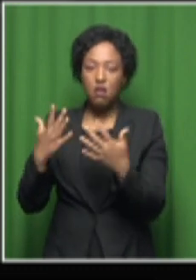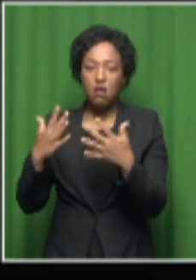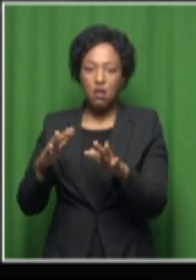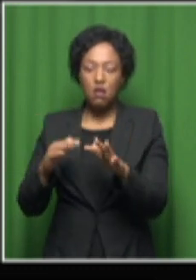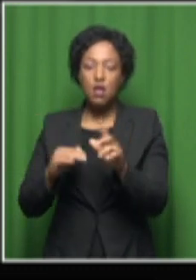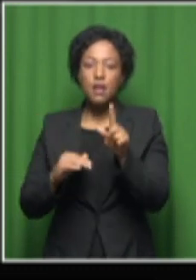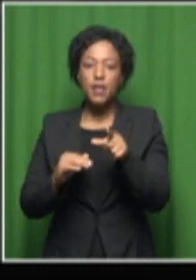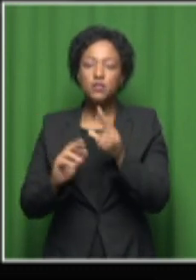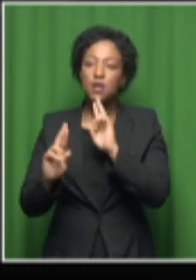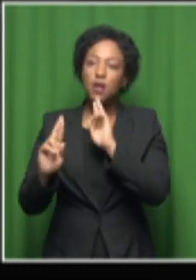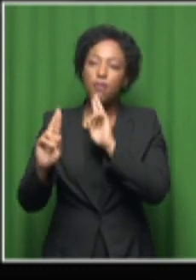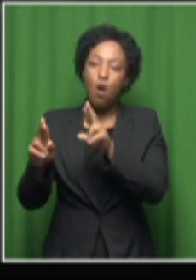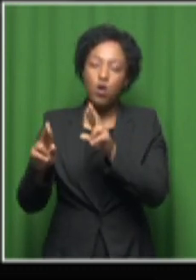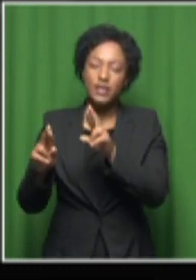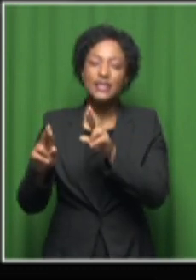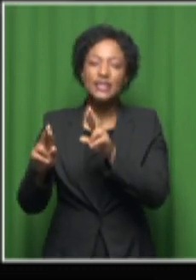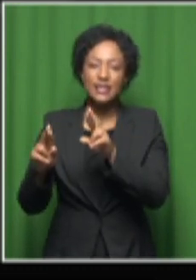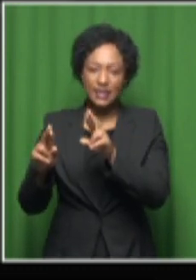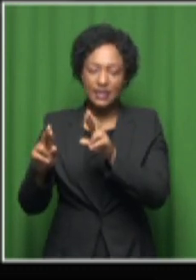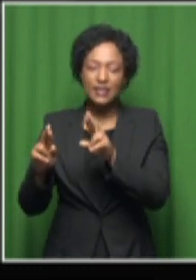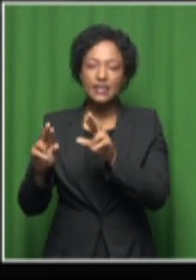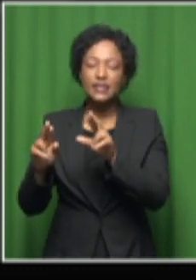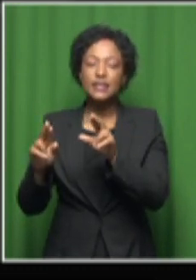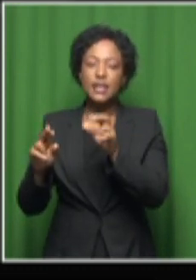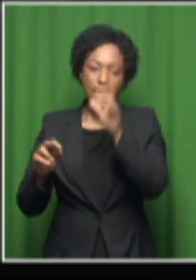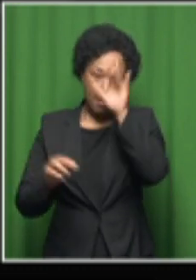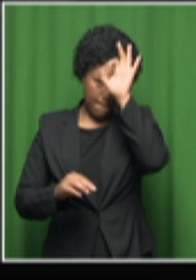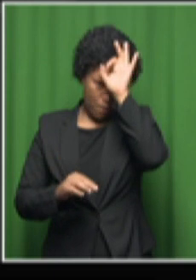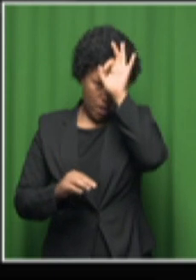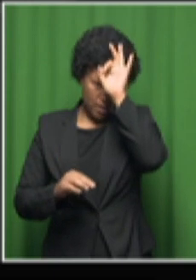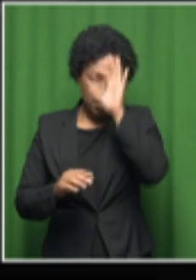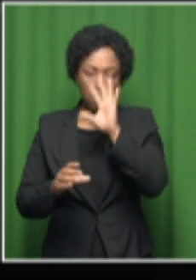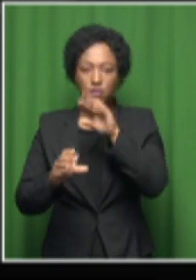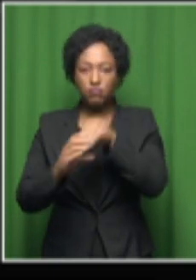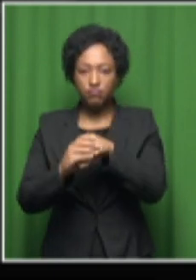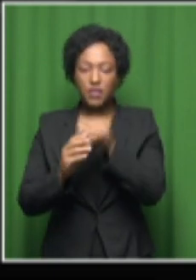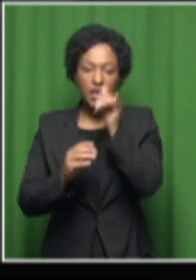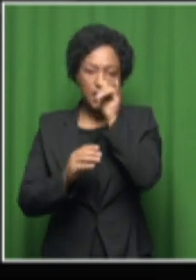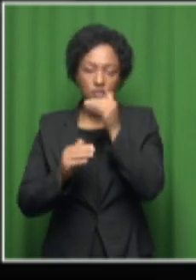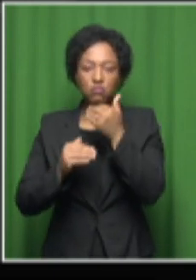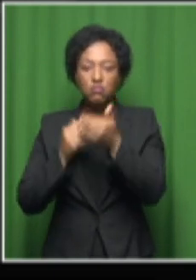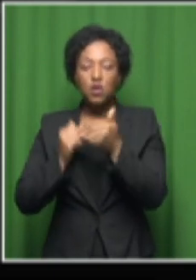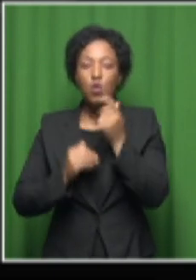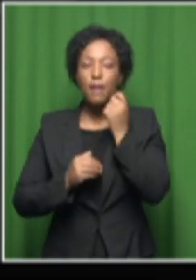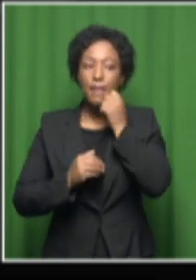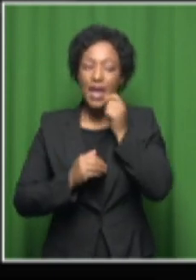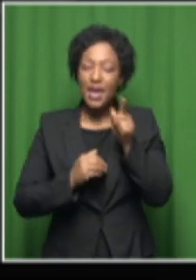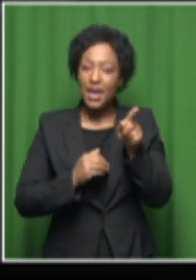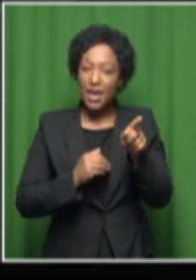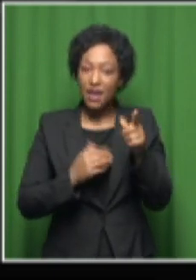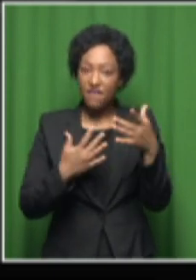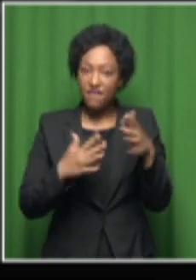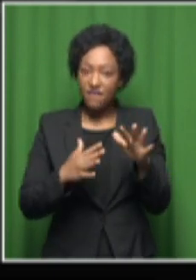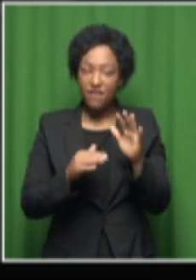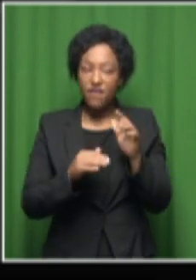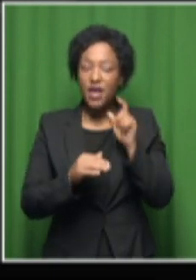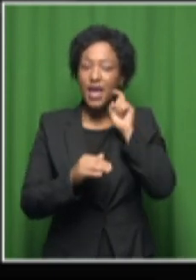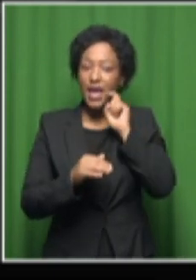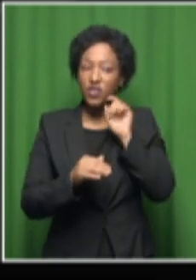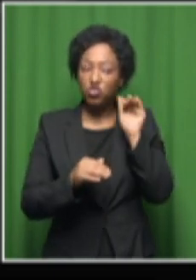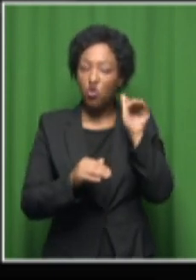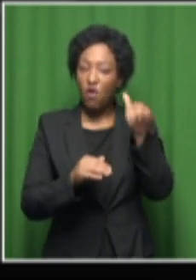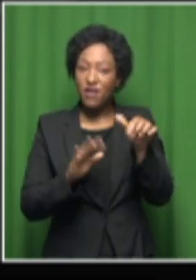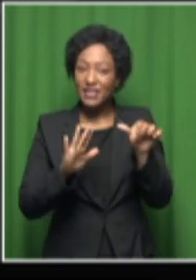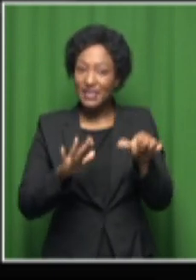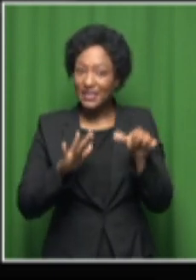to police and entails civil and criminal proceedings against the male partner if he is over the age